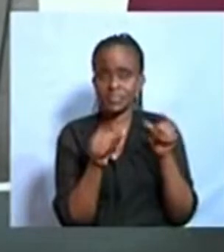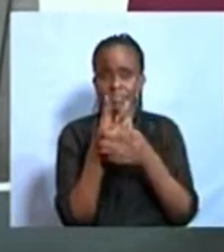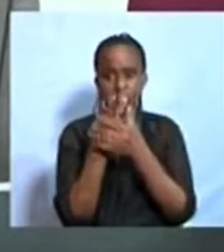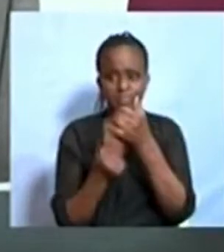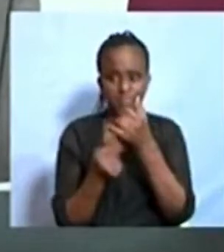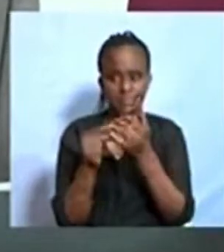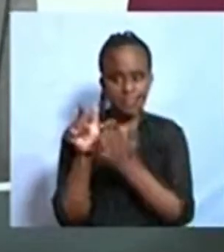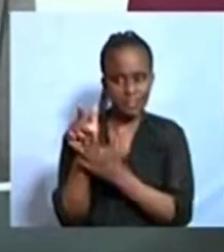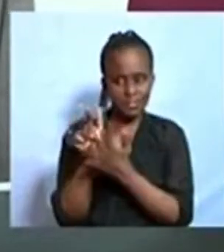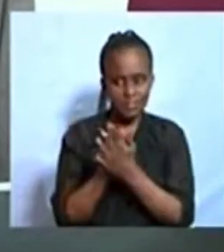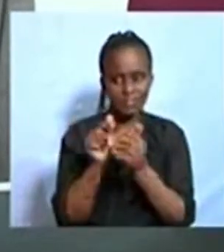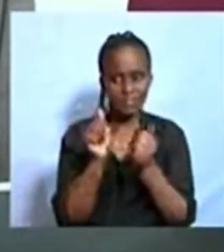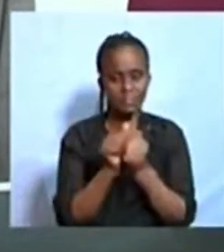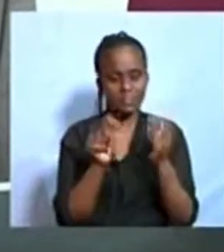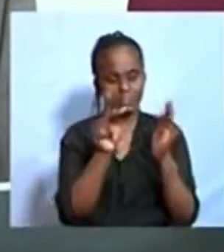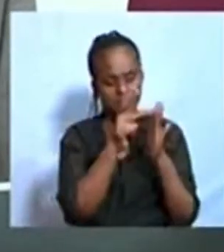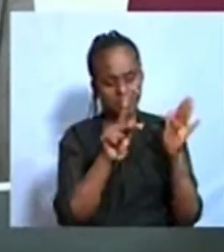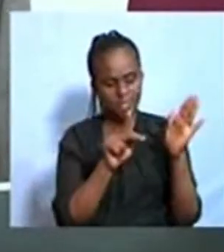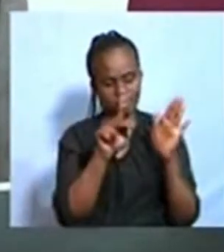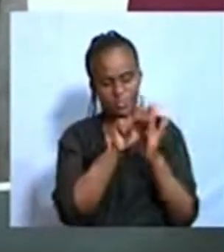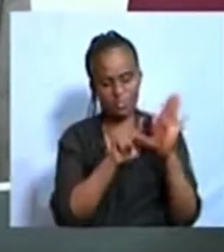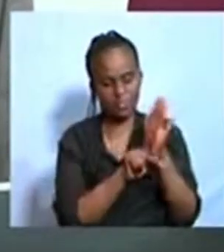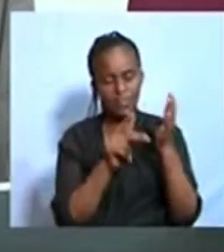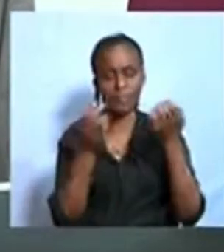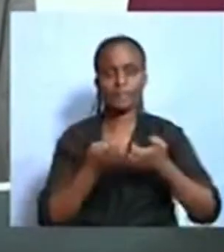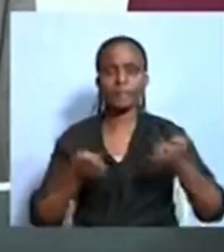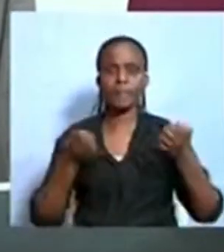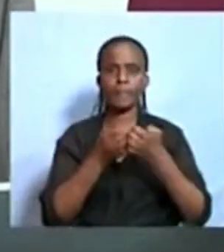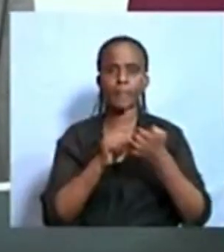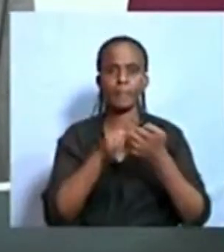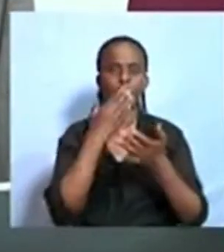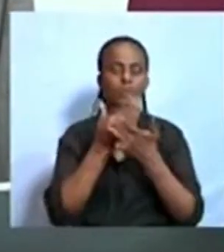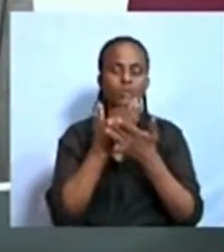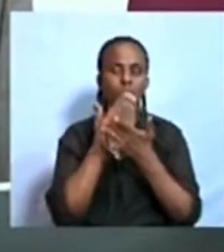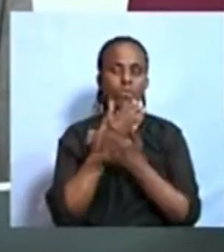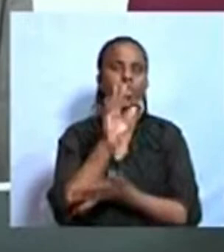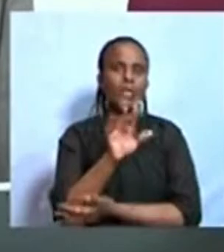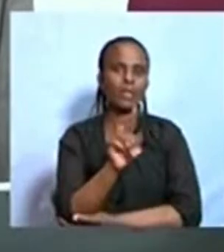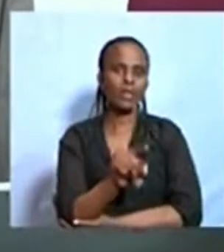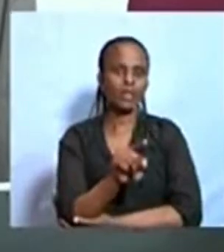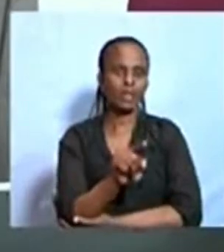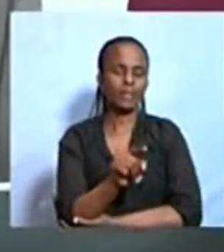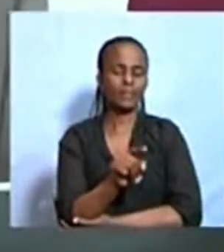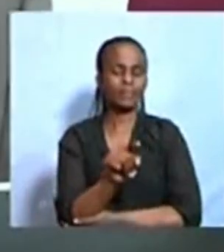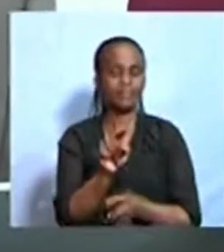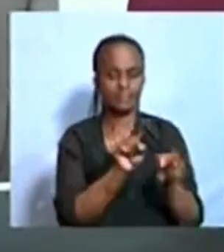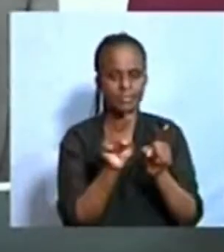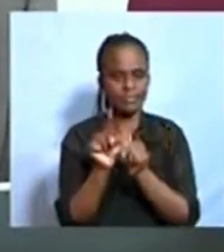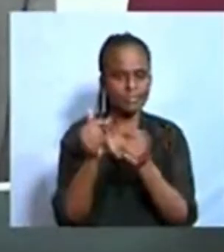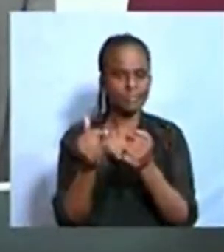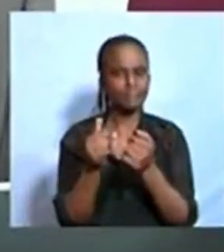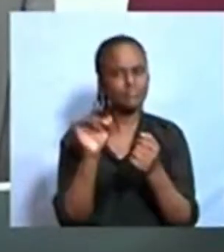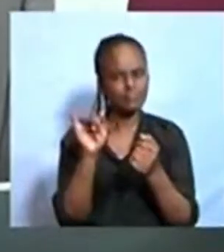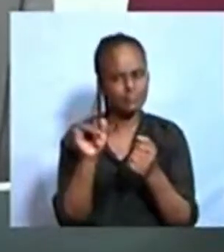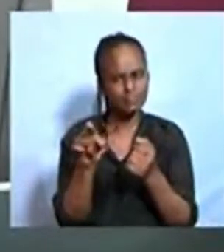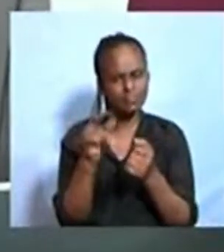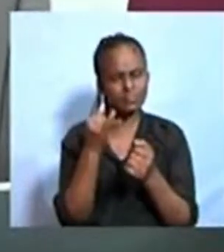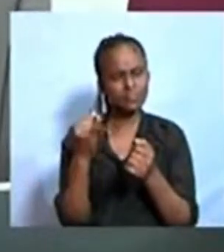the legislation and the policy environment. Very conclusive, and also the build-up of the